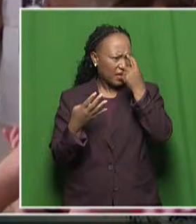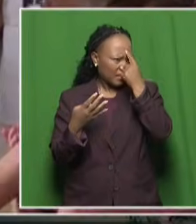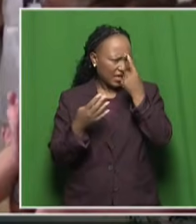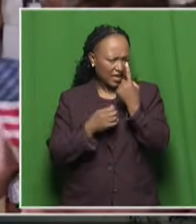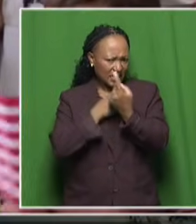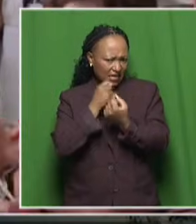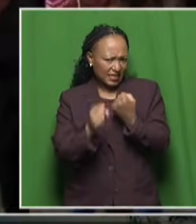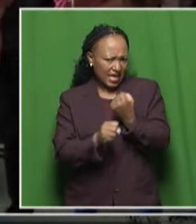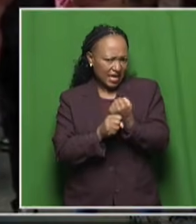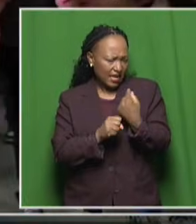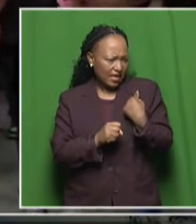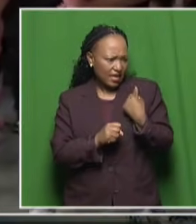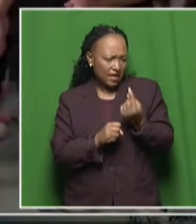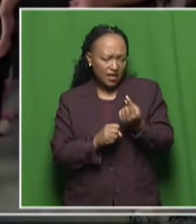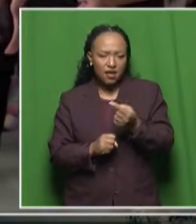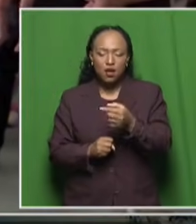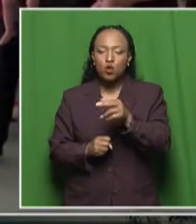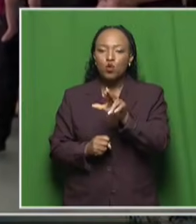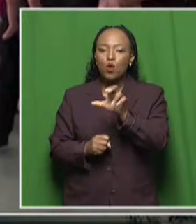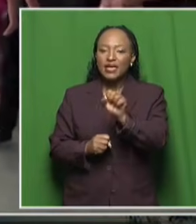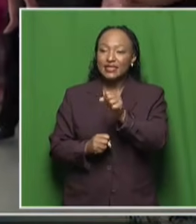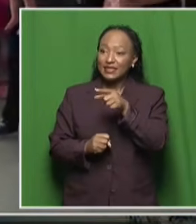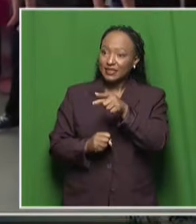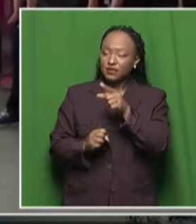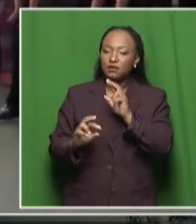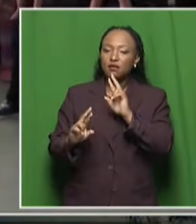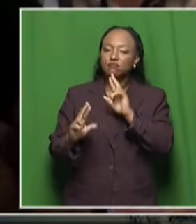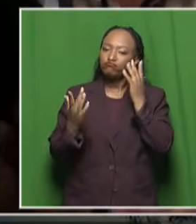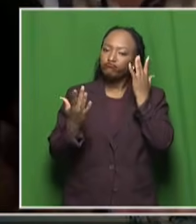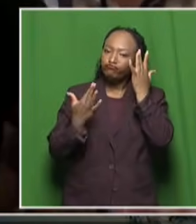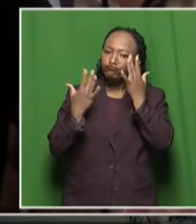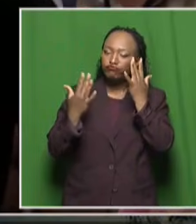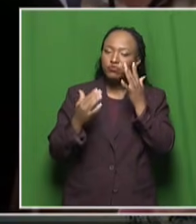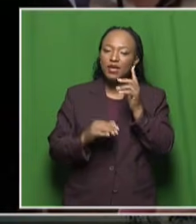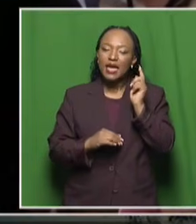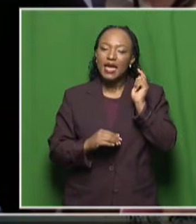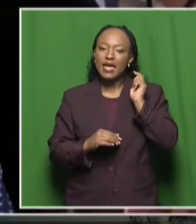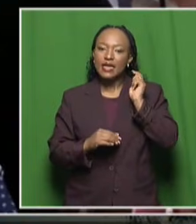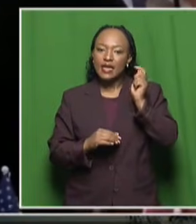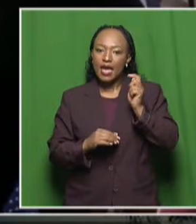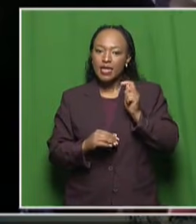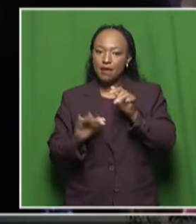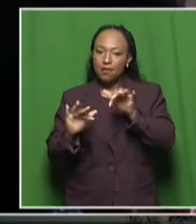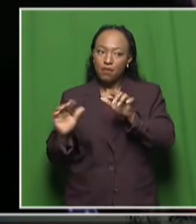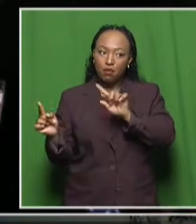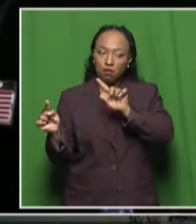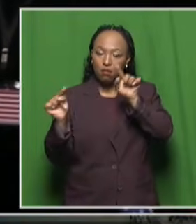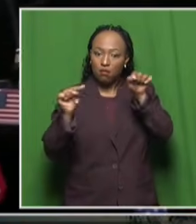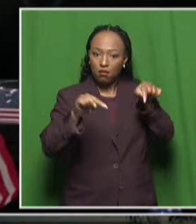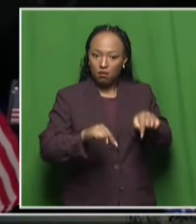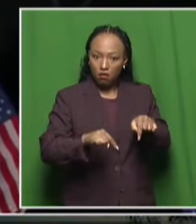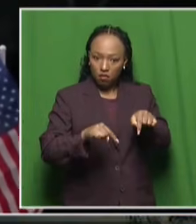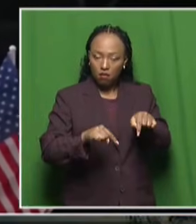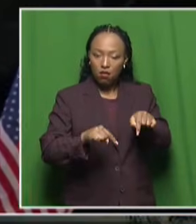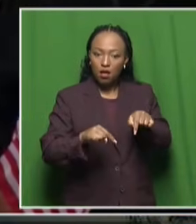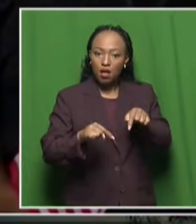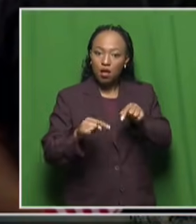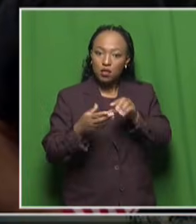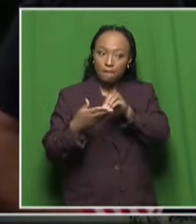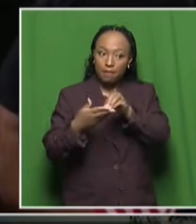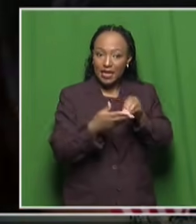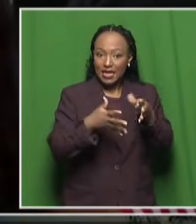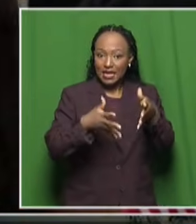were reports that the United States is considering sending Kenyans to come and process the Afrikaners here. I don't know.